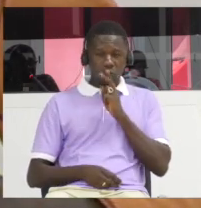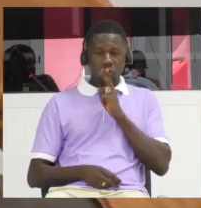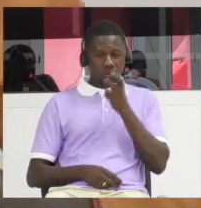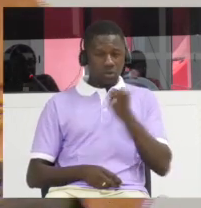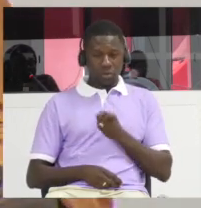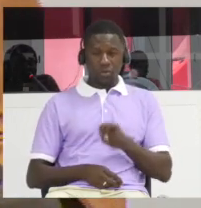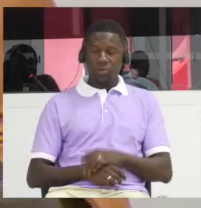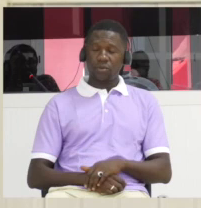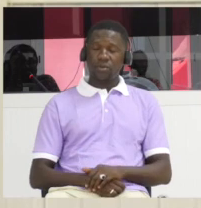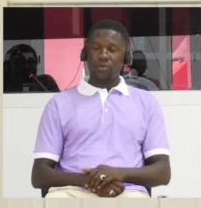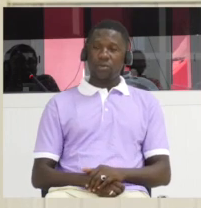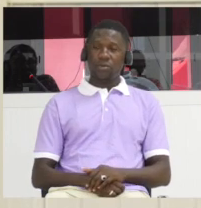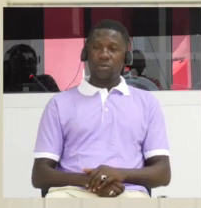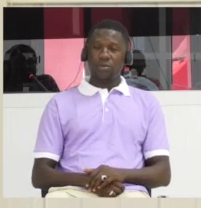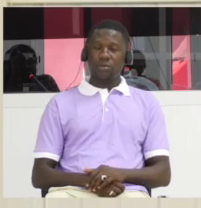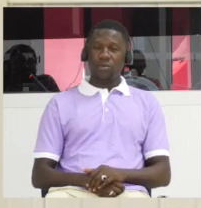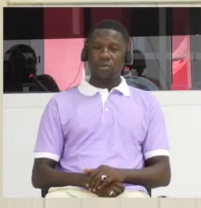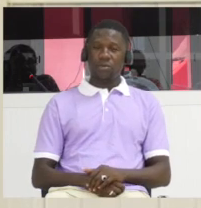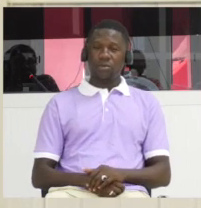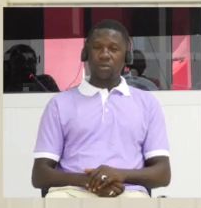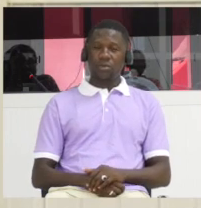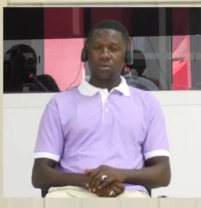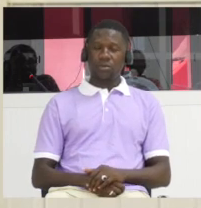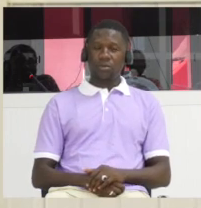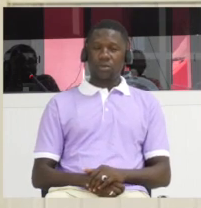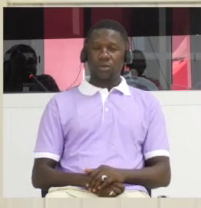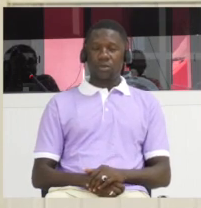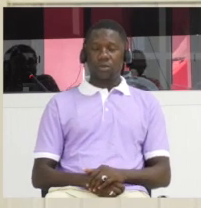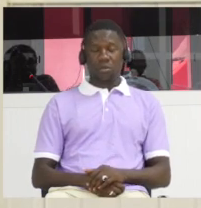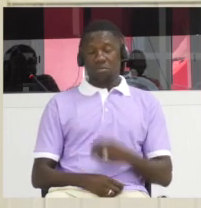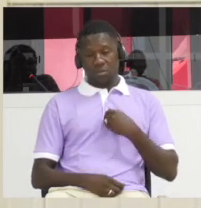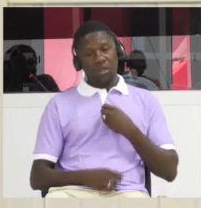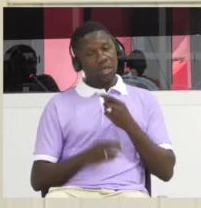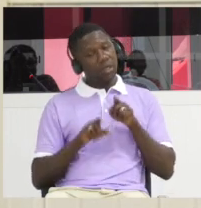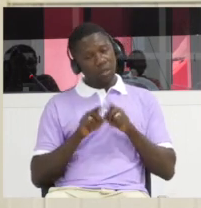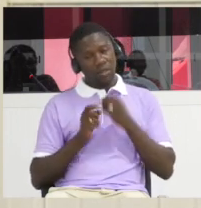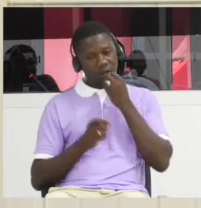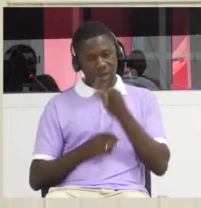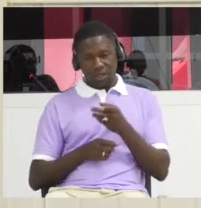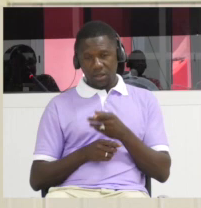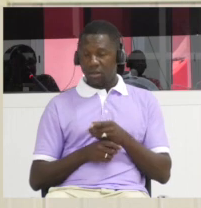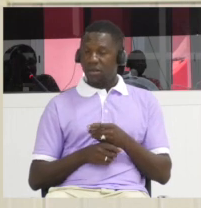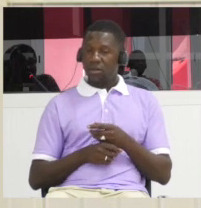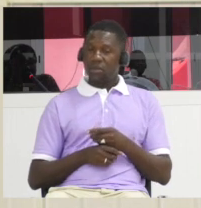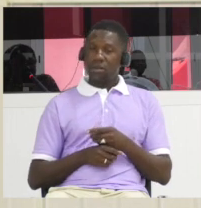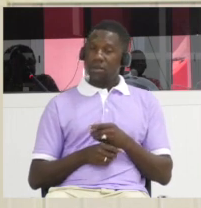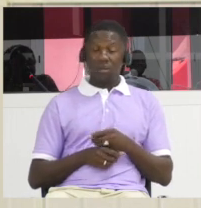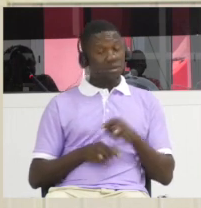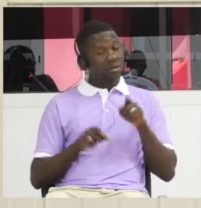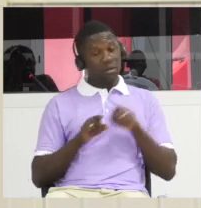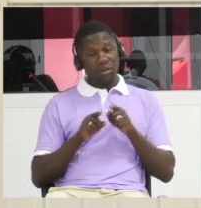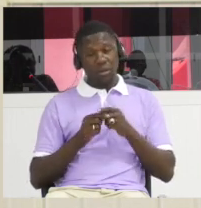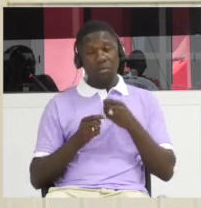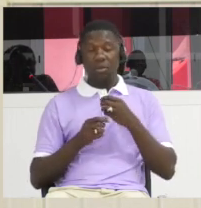No, like I said, it's the prerogative of the president to appoint, you know, ministers, you know, I mean,